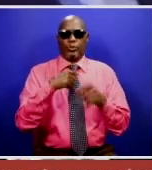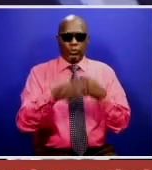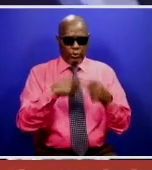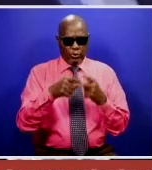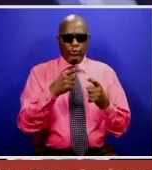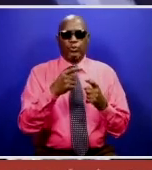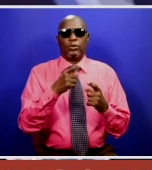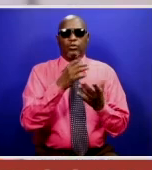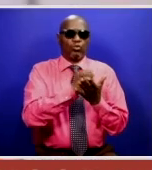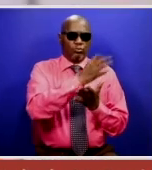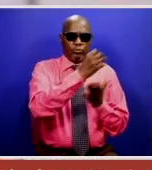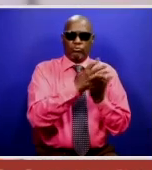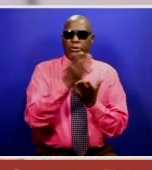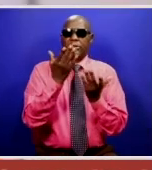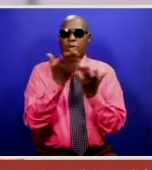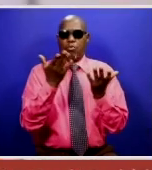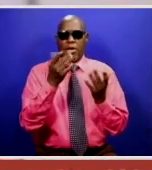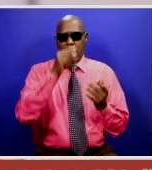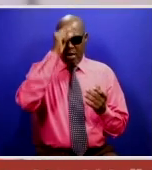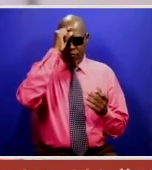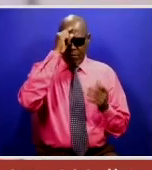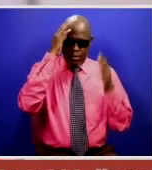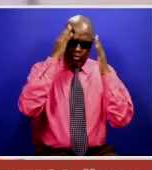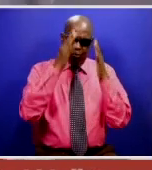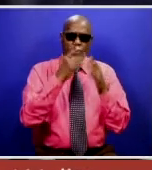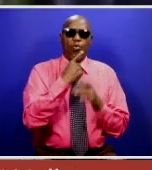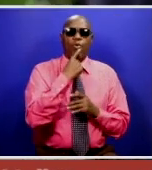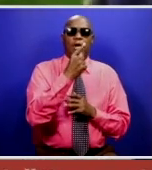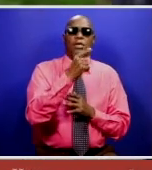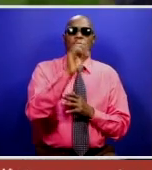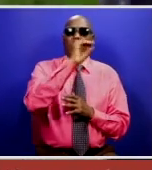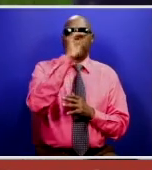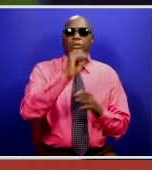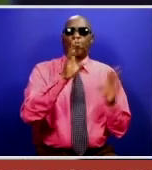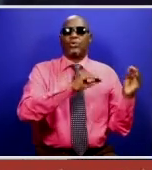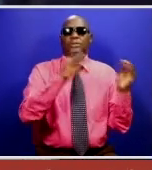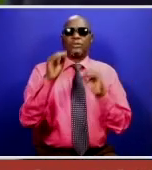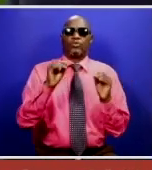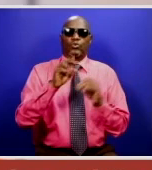were placed somewhere in the government's commitment to achieve their 100% transition rate.